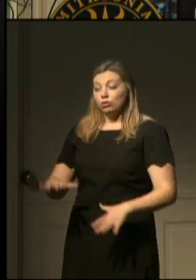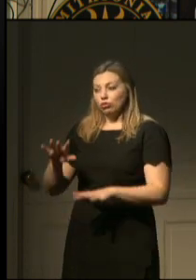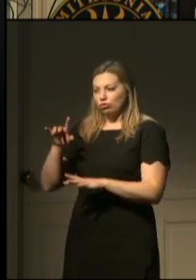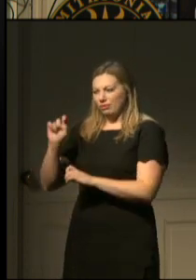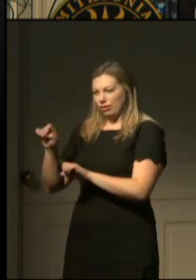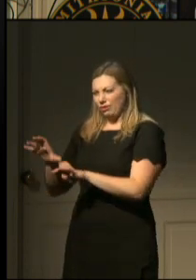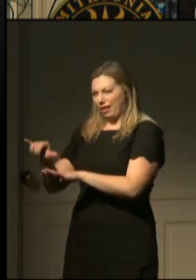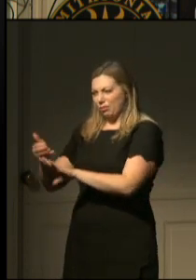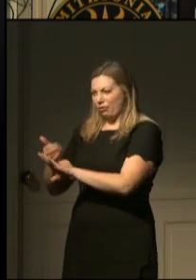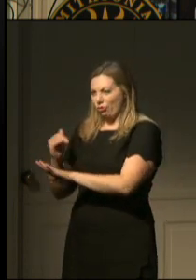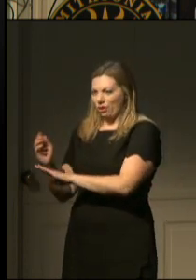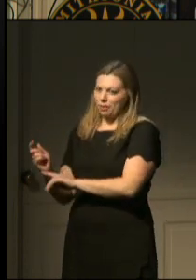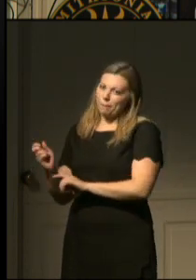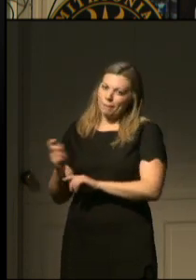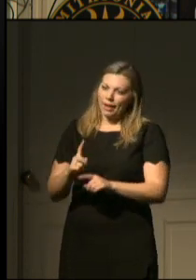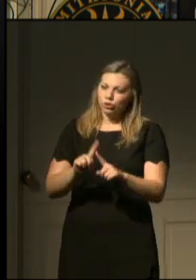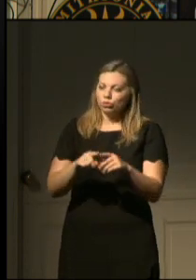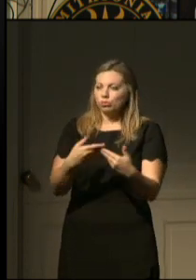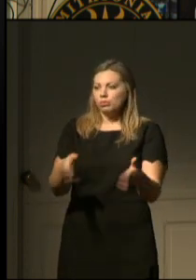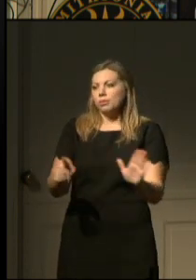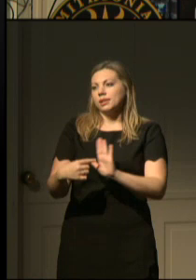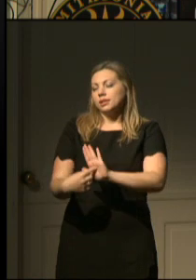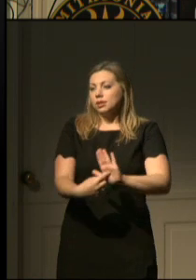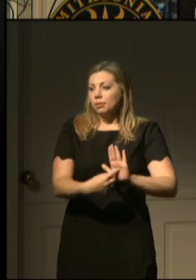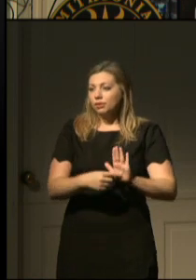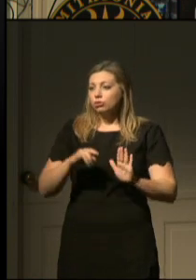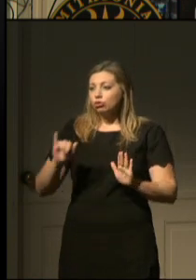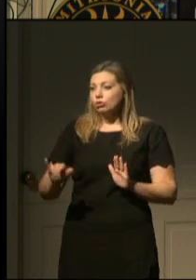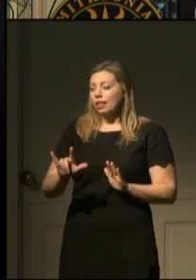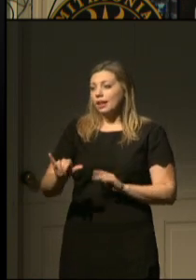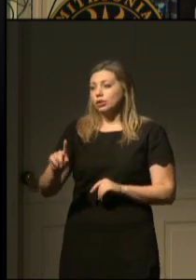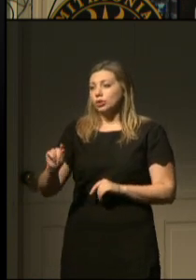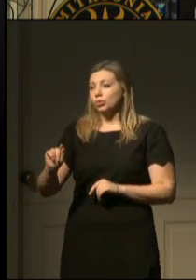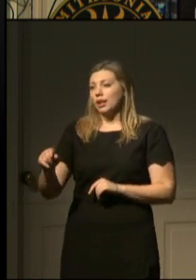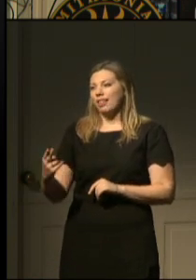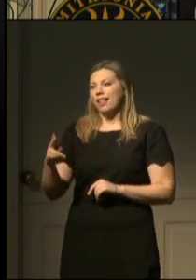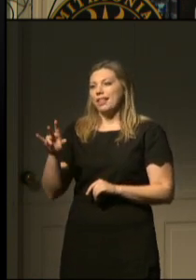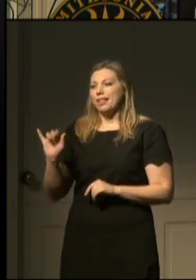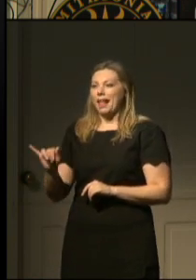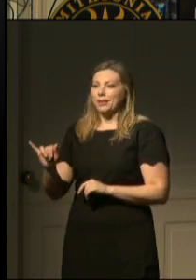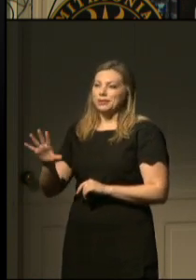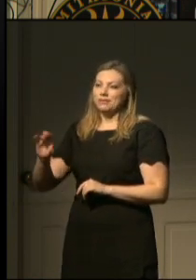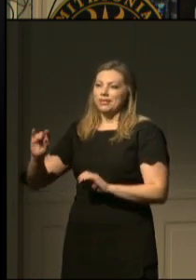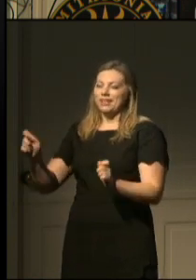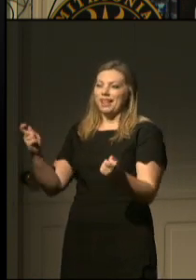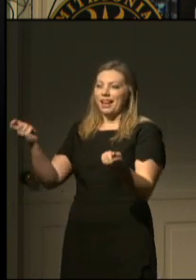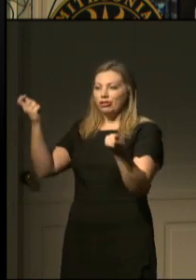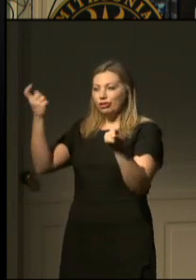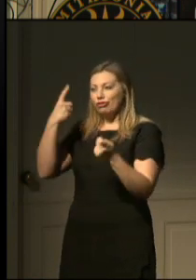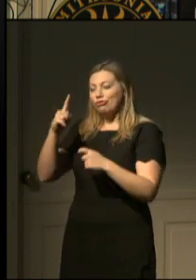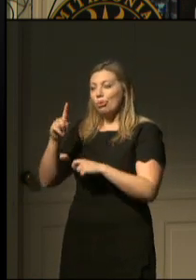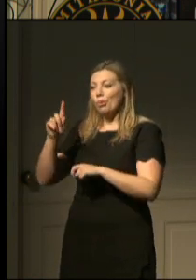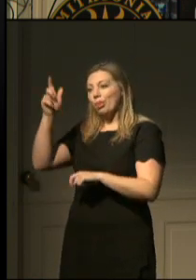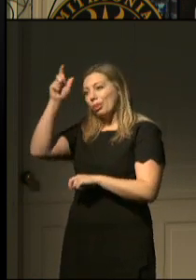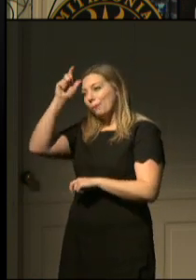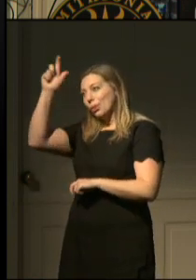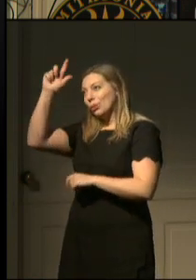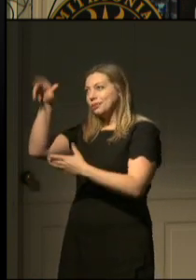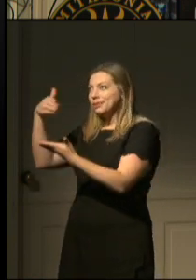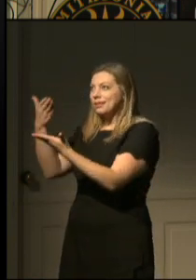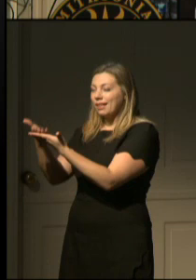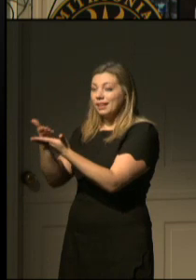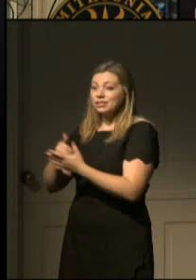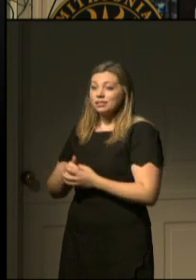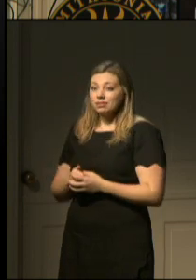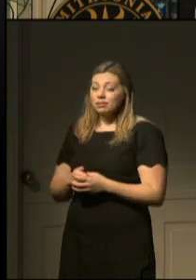display. And this past July 20th was the 50th anniversary of the moon landing. And as part of that 50th anniversary celebration,